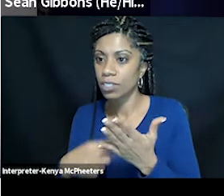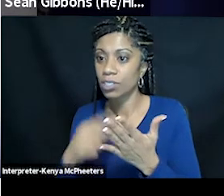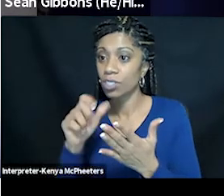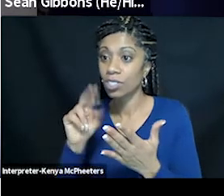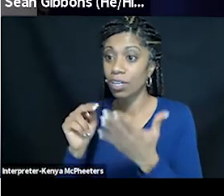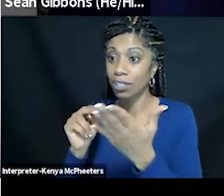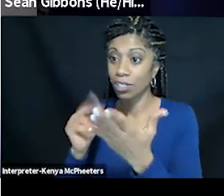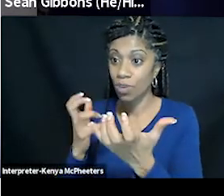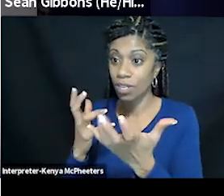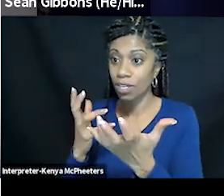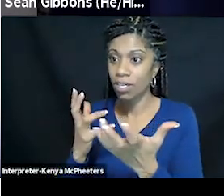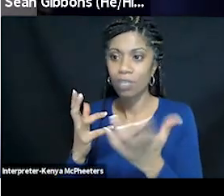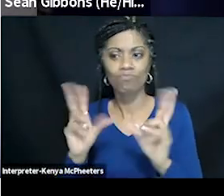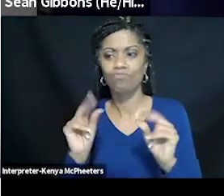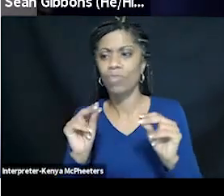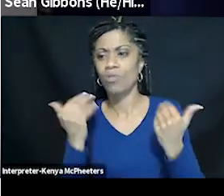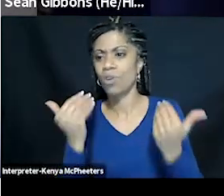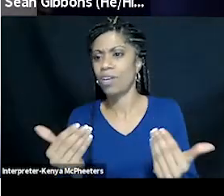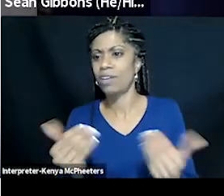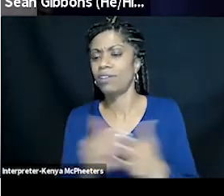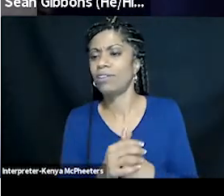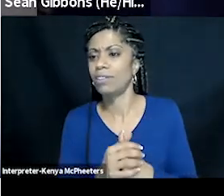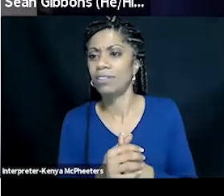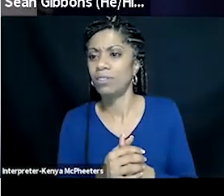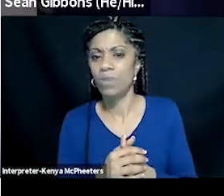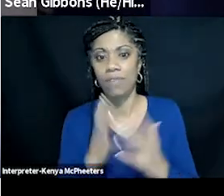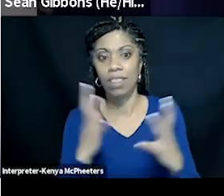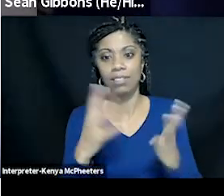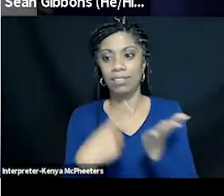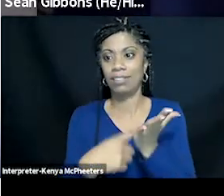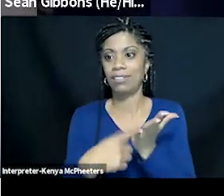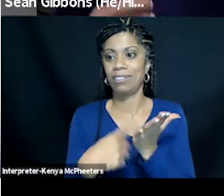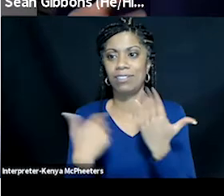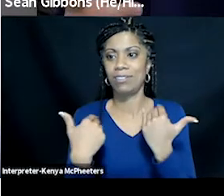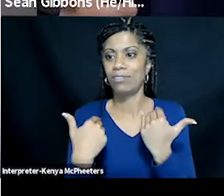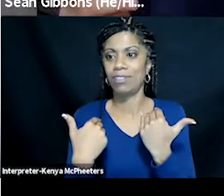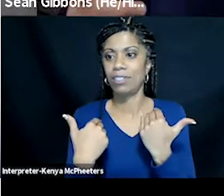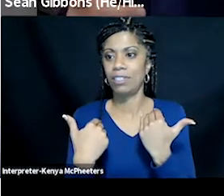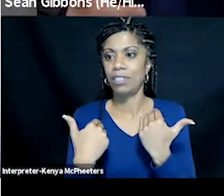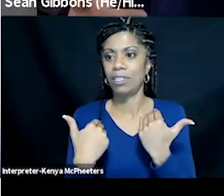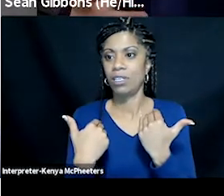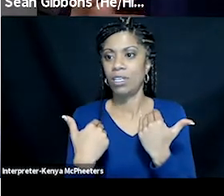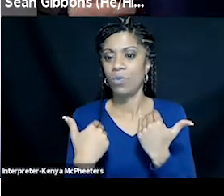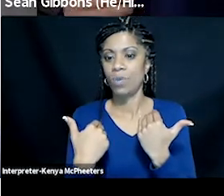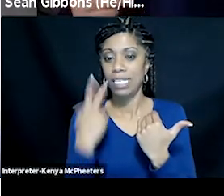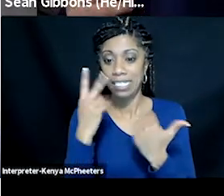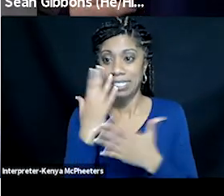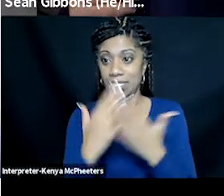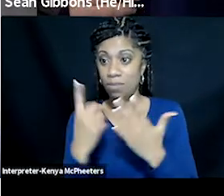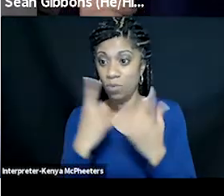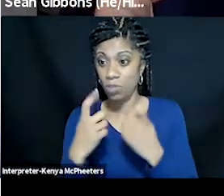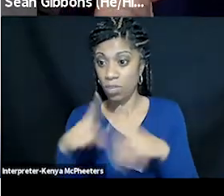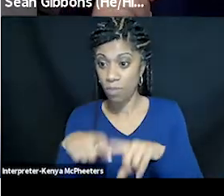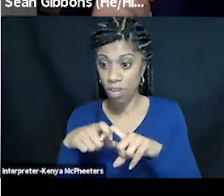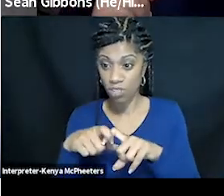go ahead? We have a lot of folks in the room here, and I know we have a lot to cover. We'll take some questions along the way. Is that what you want to pause